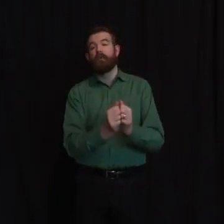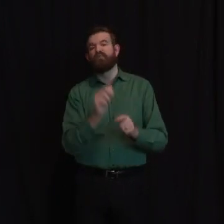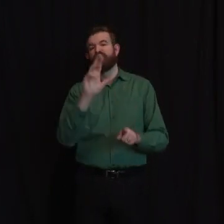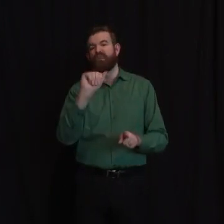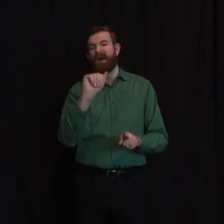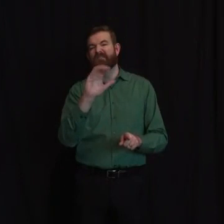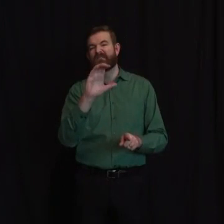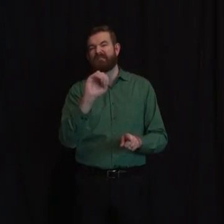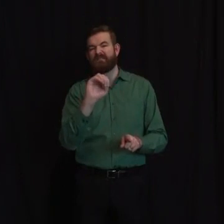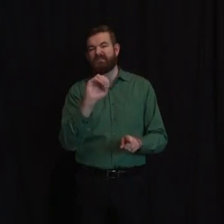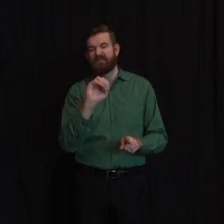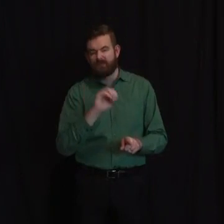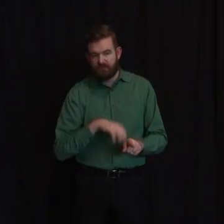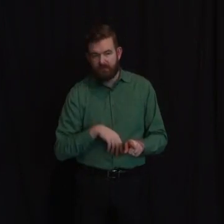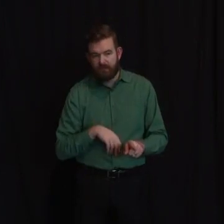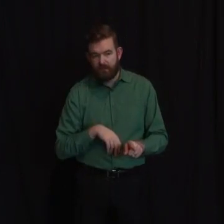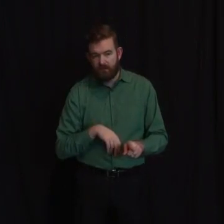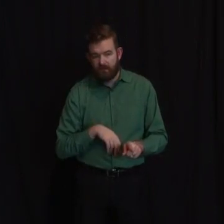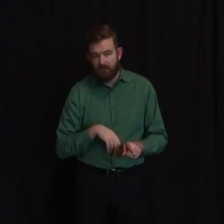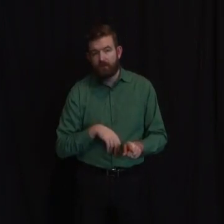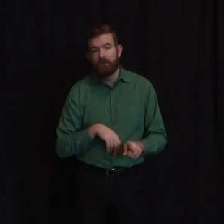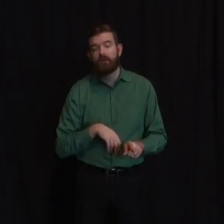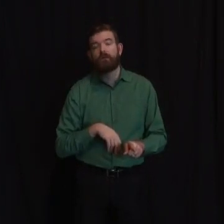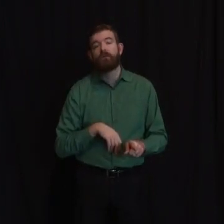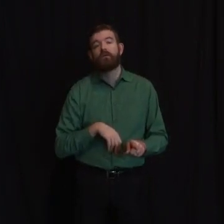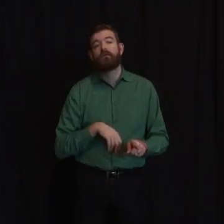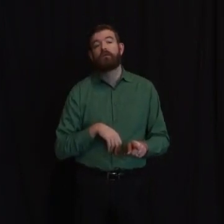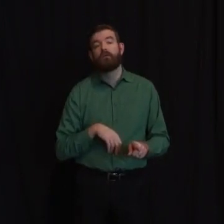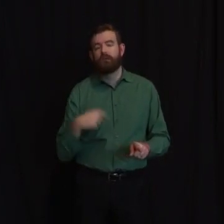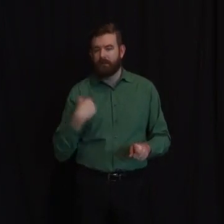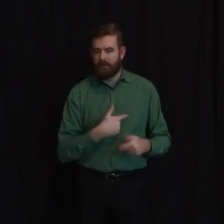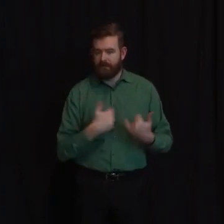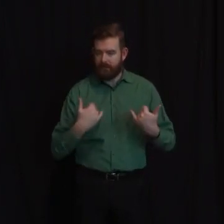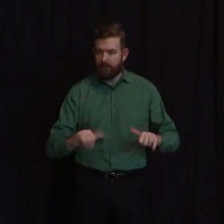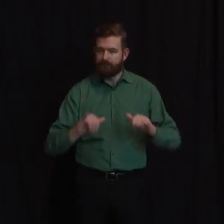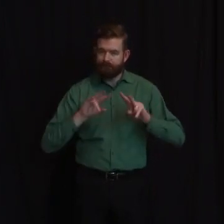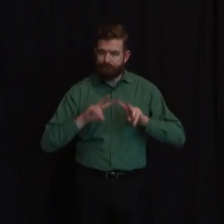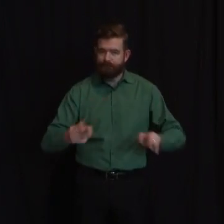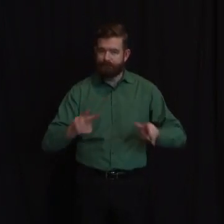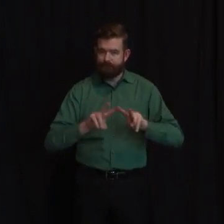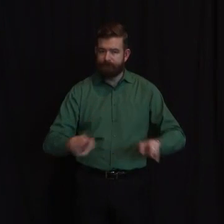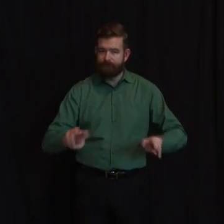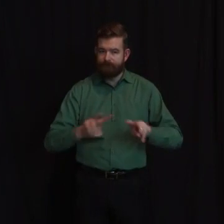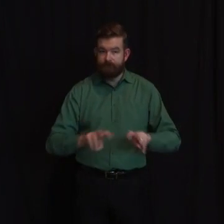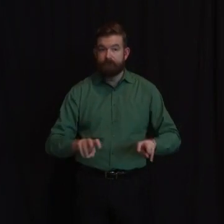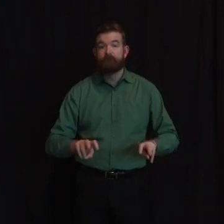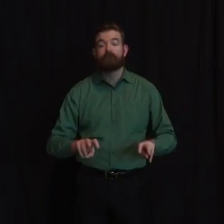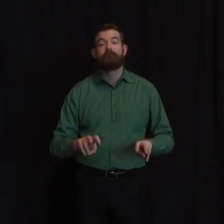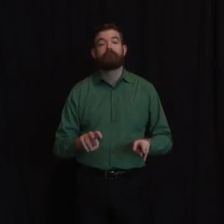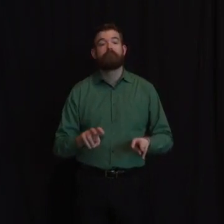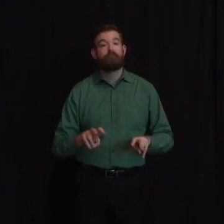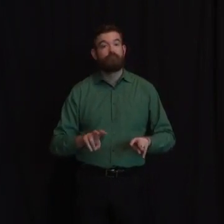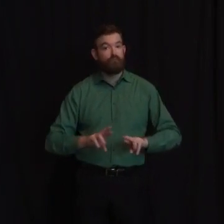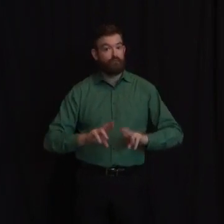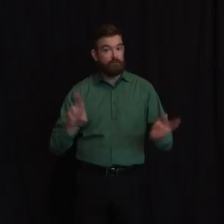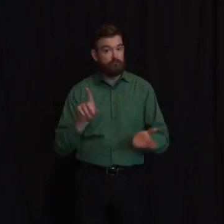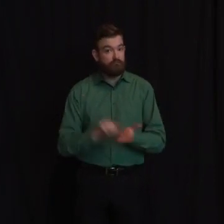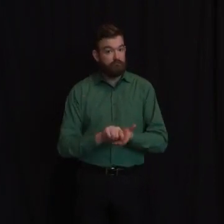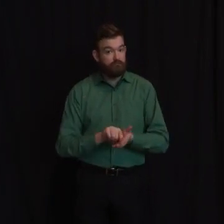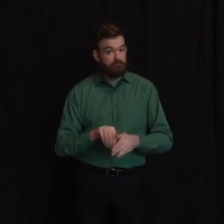as we can. I can't promise you when that is going to be public, but that's not something we're going to hold back. So John, bear with us on